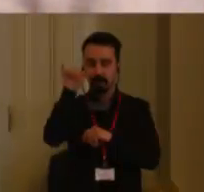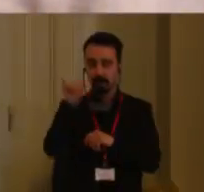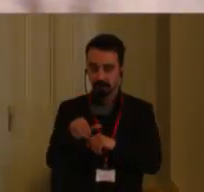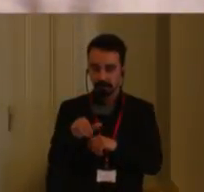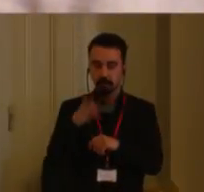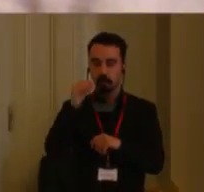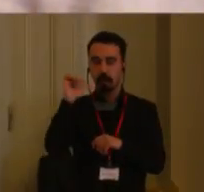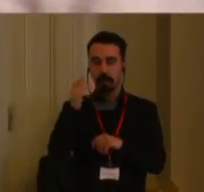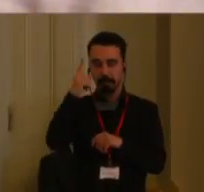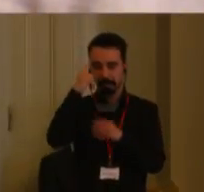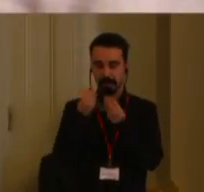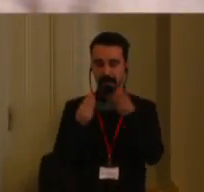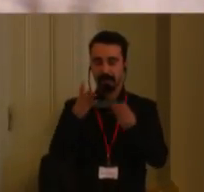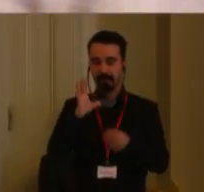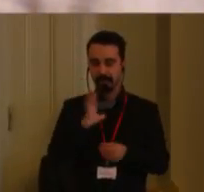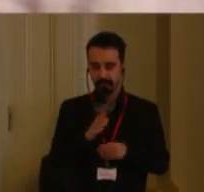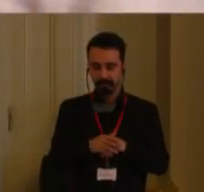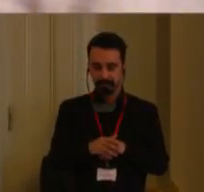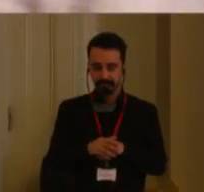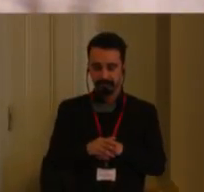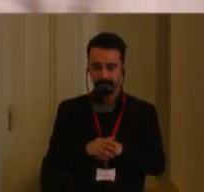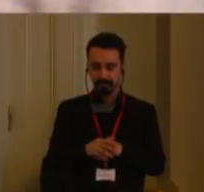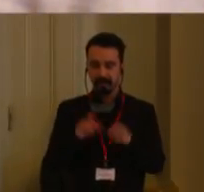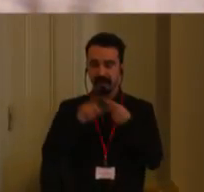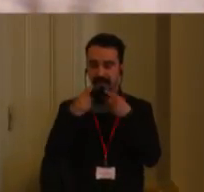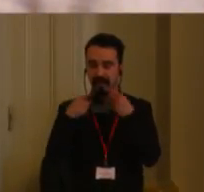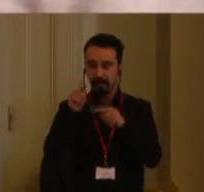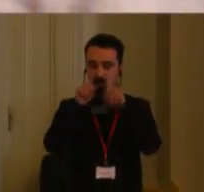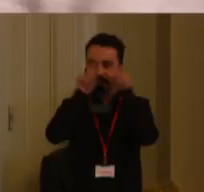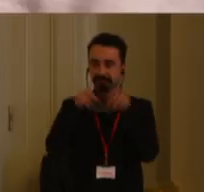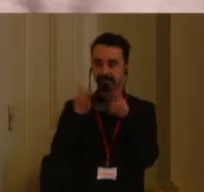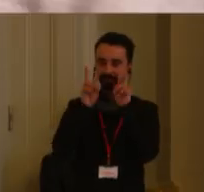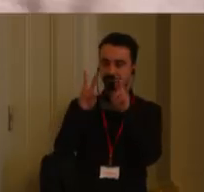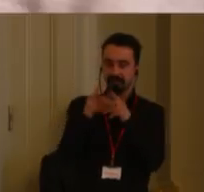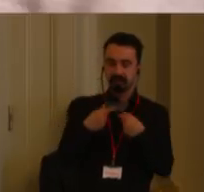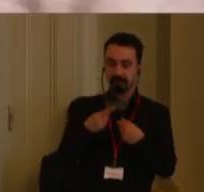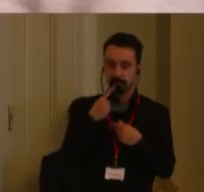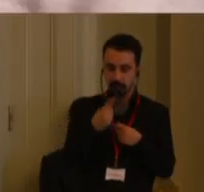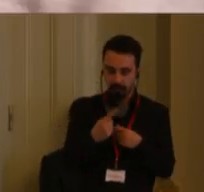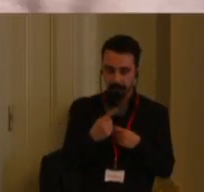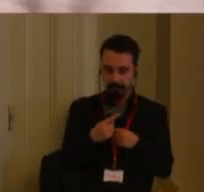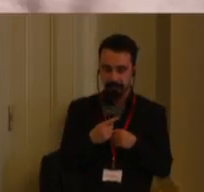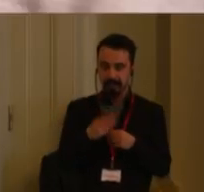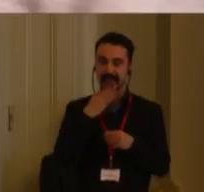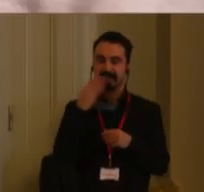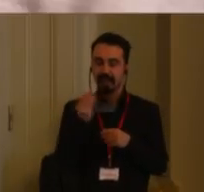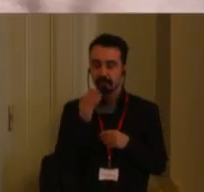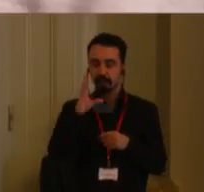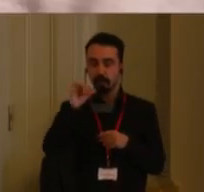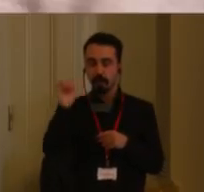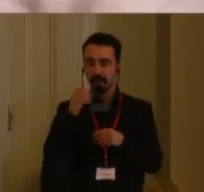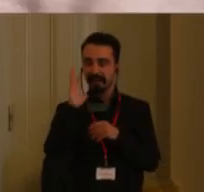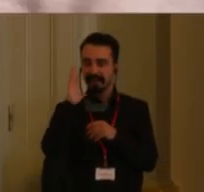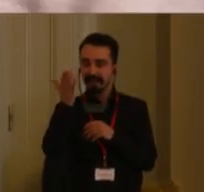the transient population, a window onto what young people who hold the keys to Turkey's future believe and what